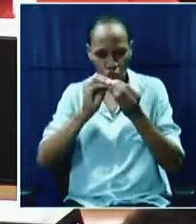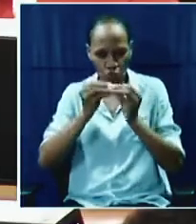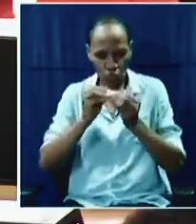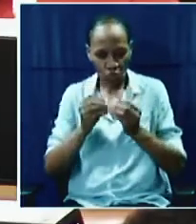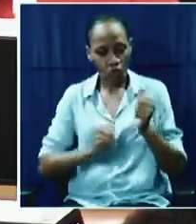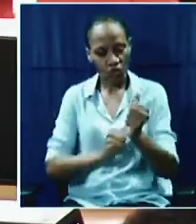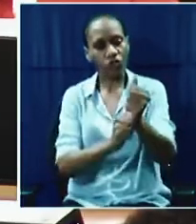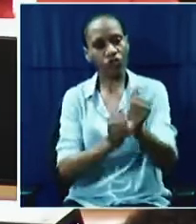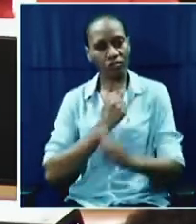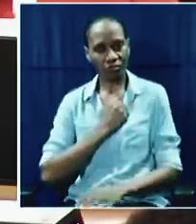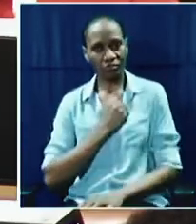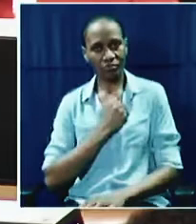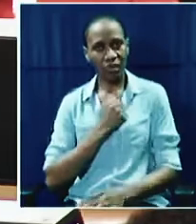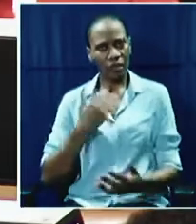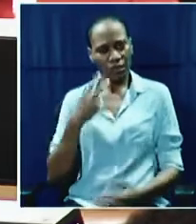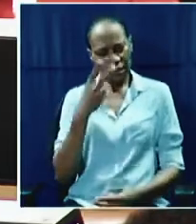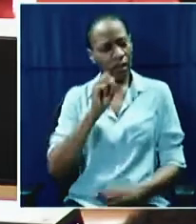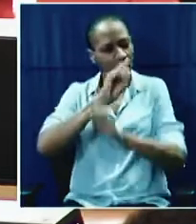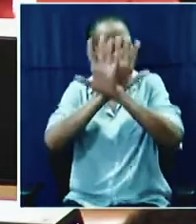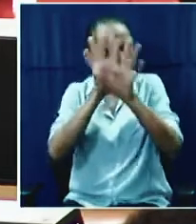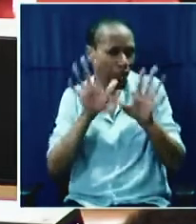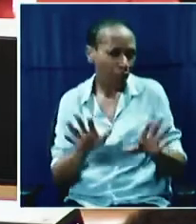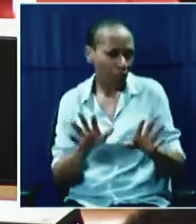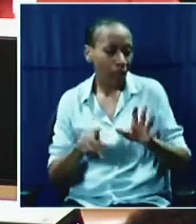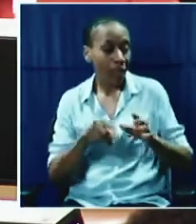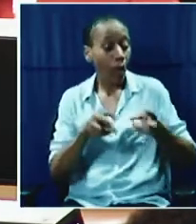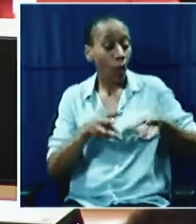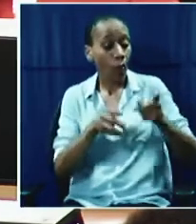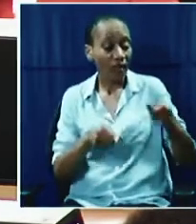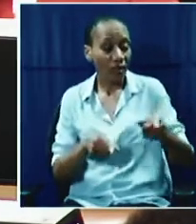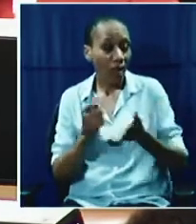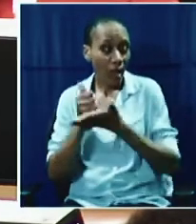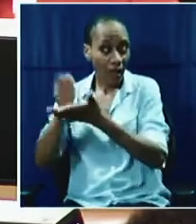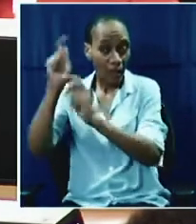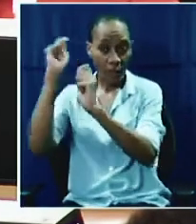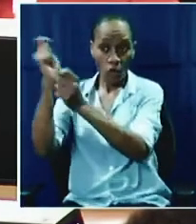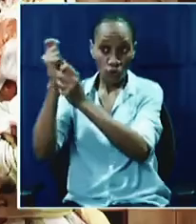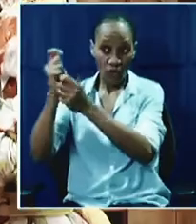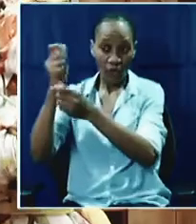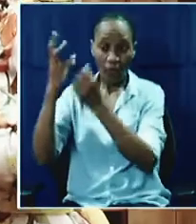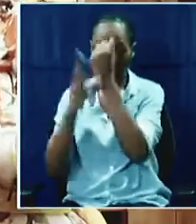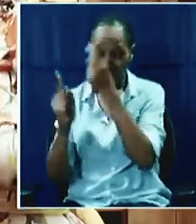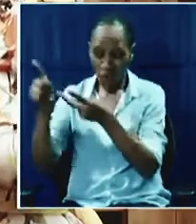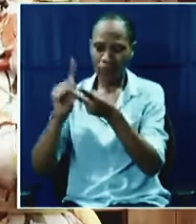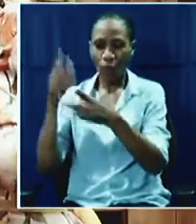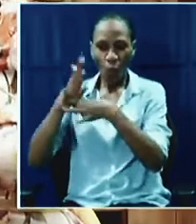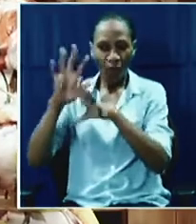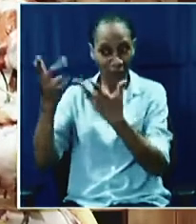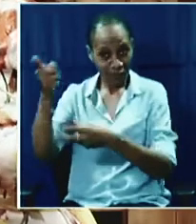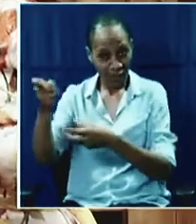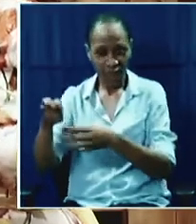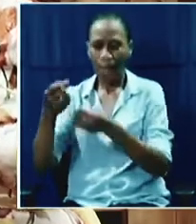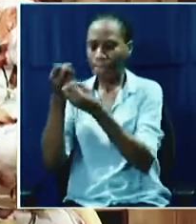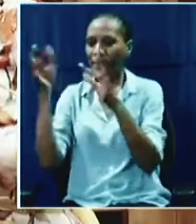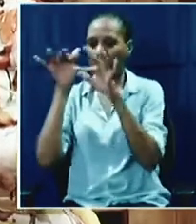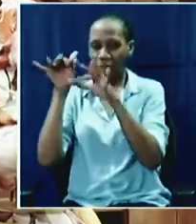strategies. It is quite clear that if we do not deal with rural poverty and unemployment, the rural masses